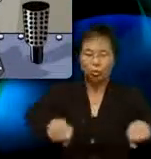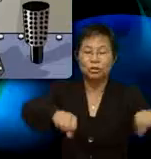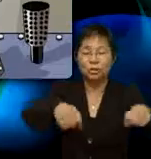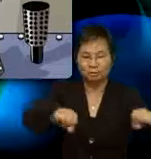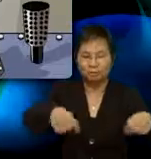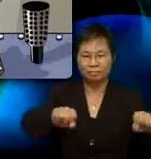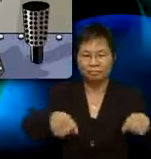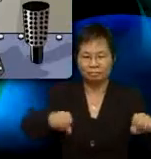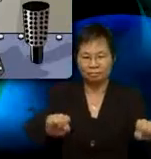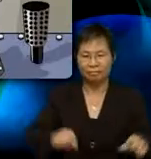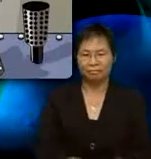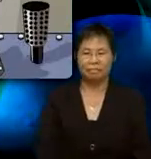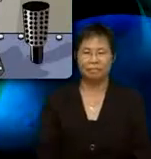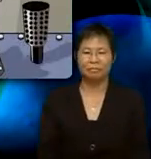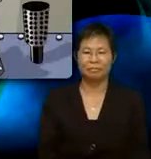motorcycle,